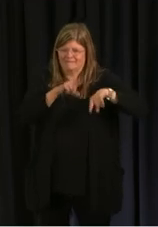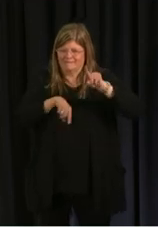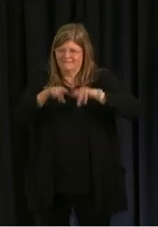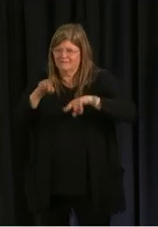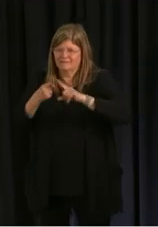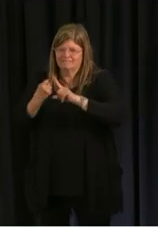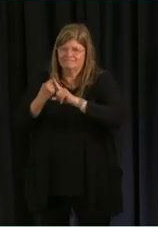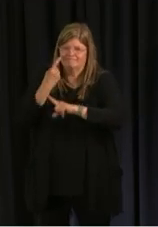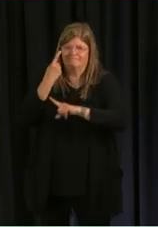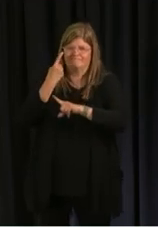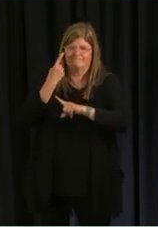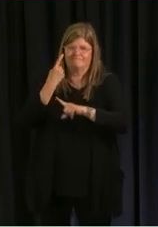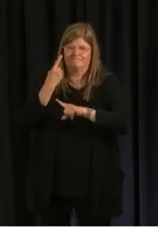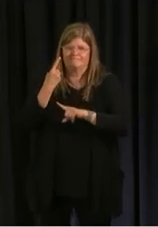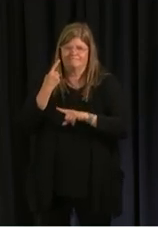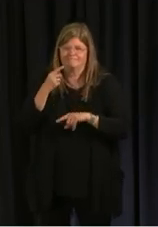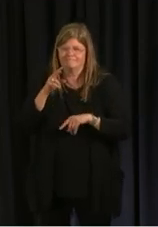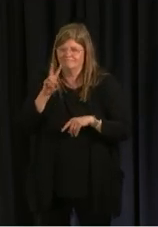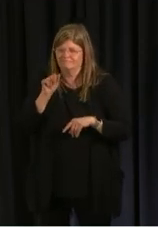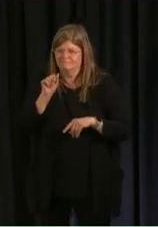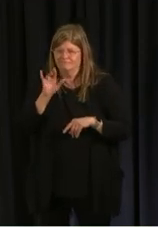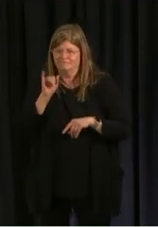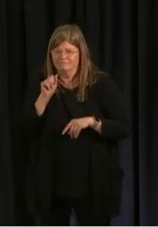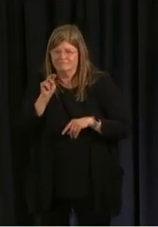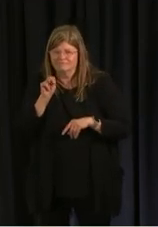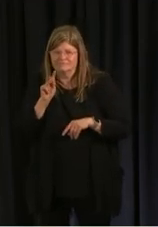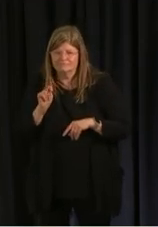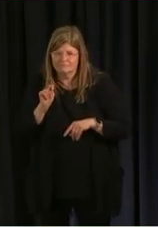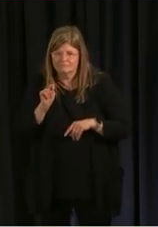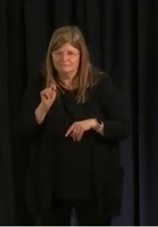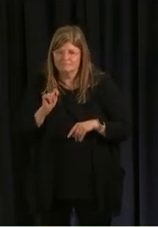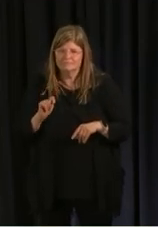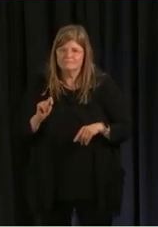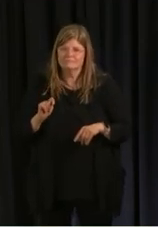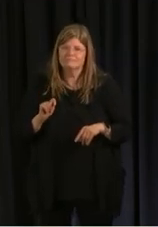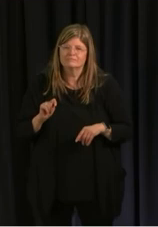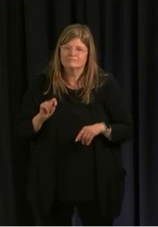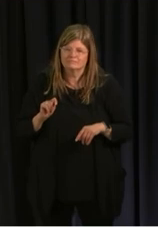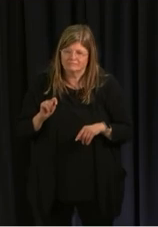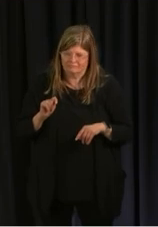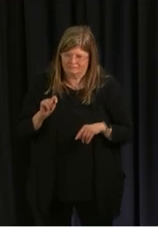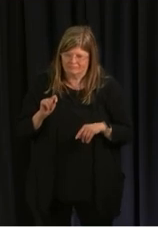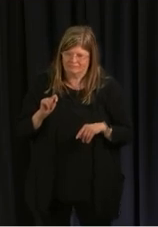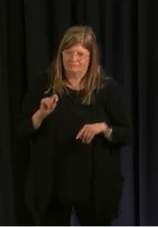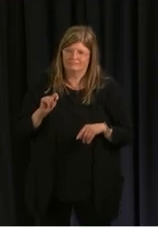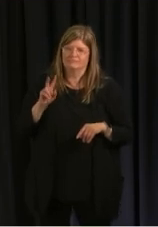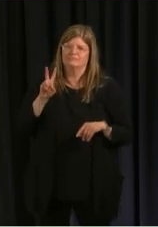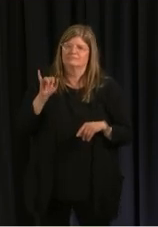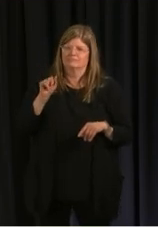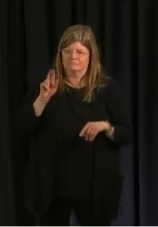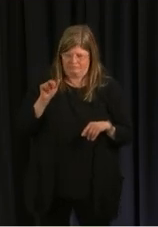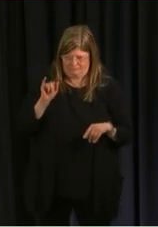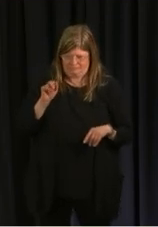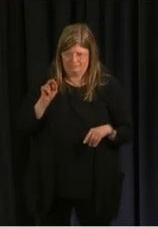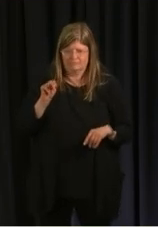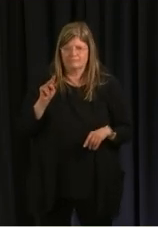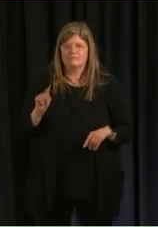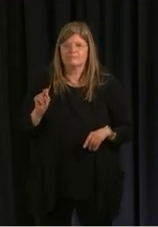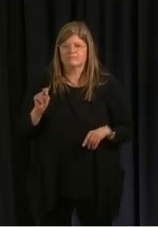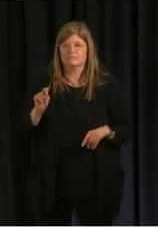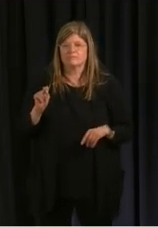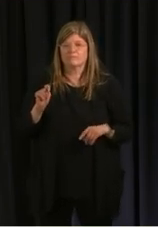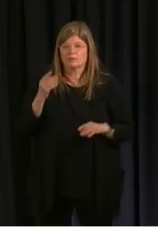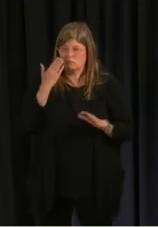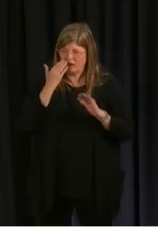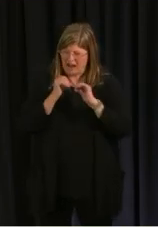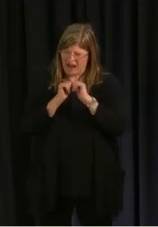and also just wanted to know if we are learning how effective the current vaccine is against the variant,